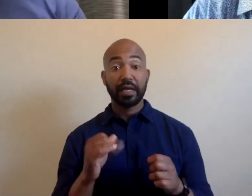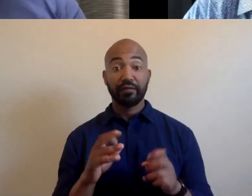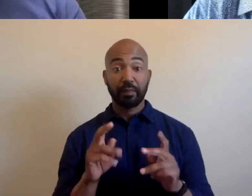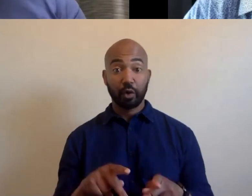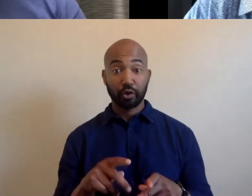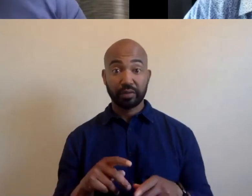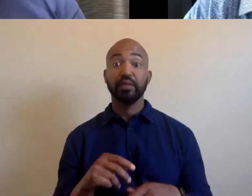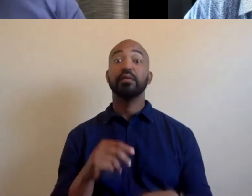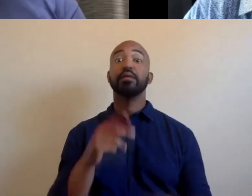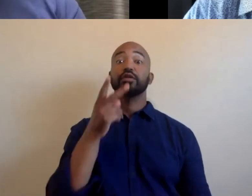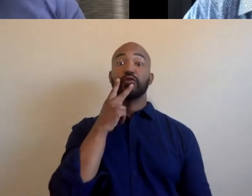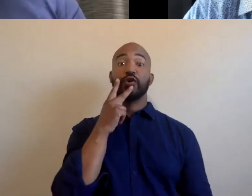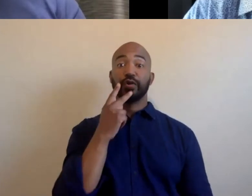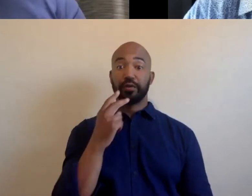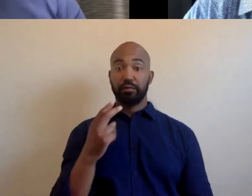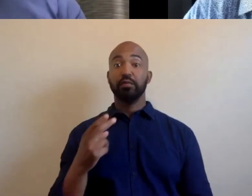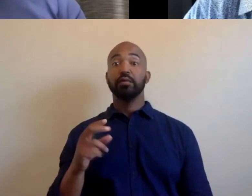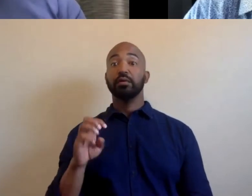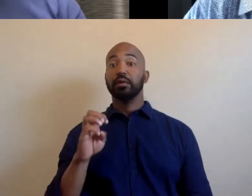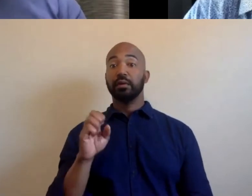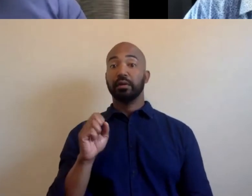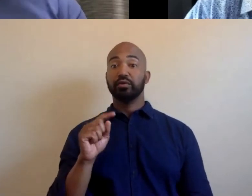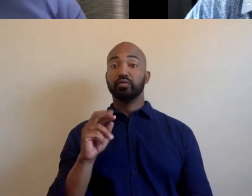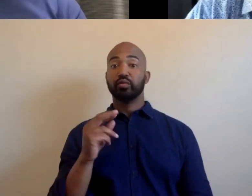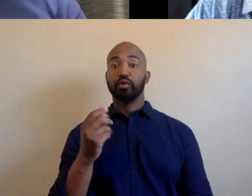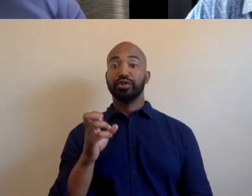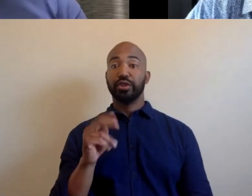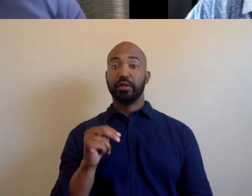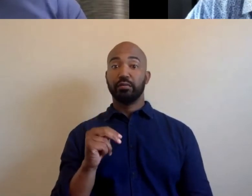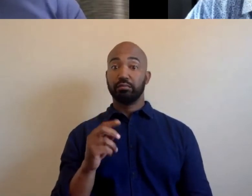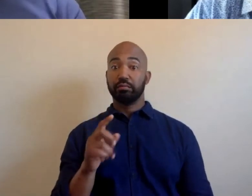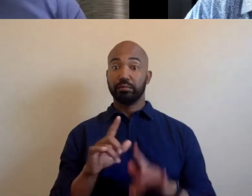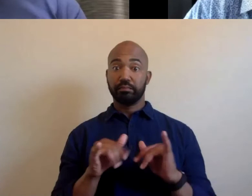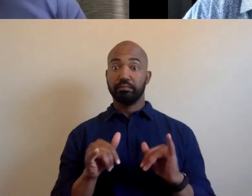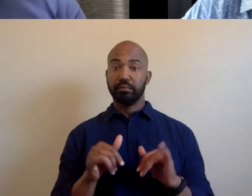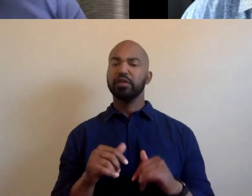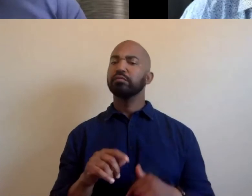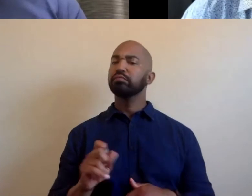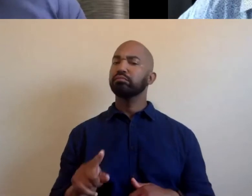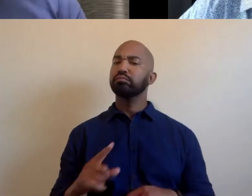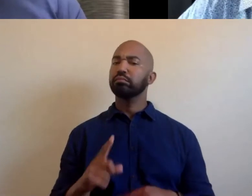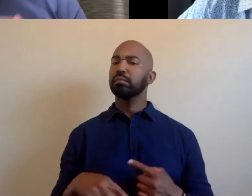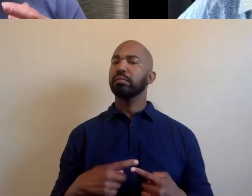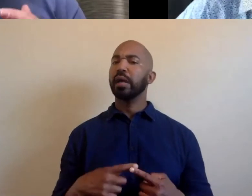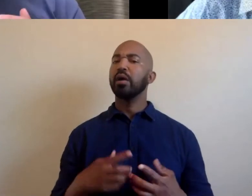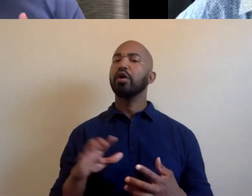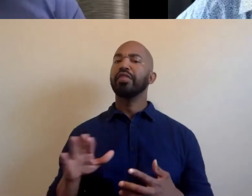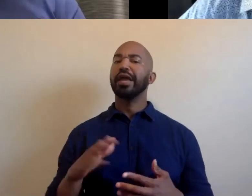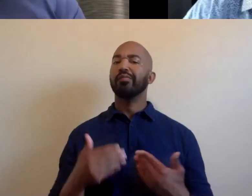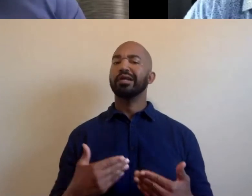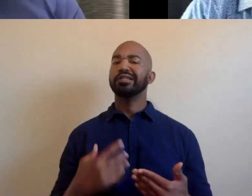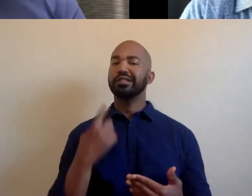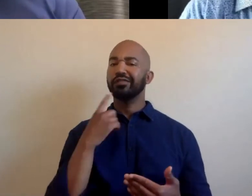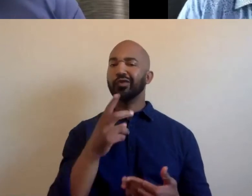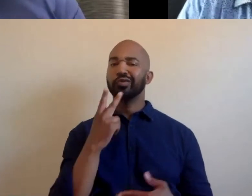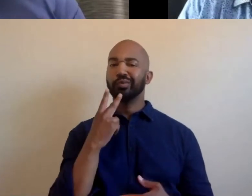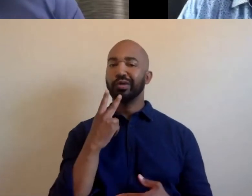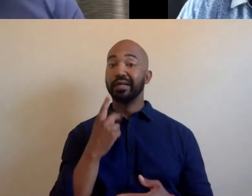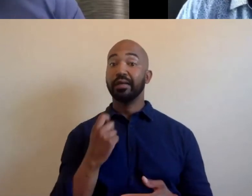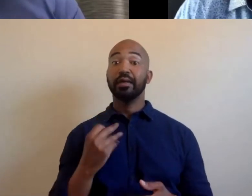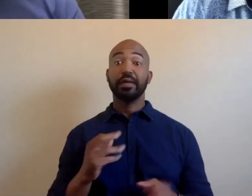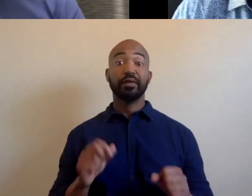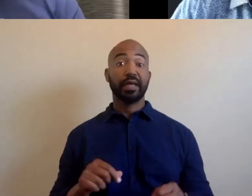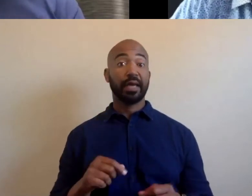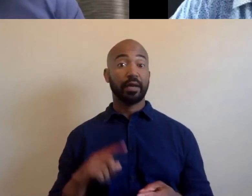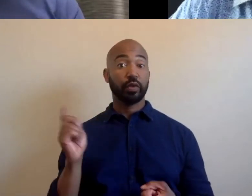they're on estrogen, my goal is really to talk to them about where they're at with their smoking. And if we can reduce the